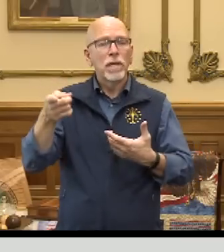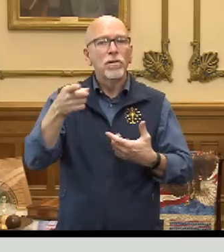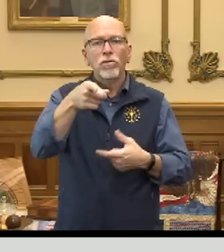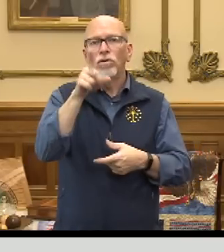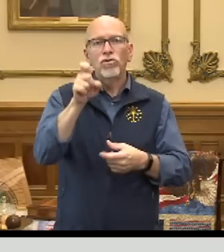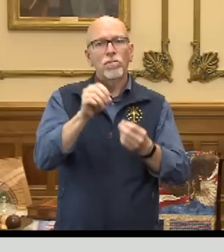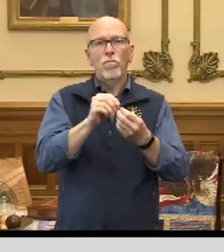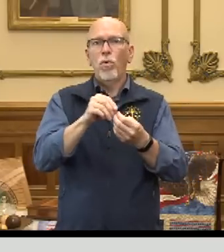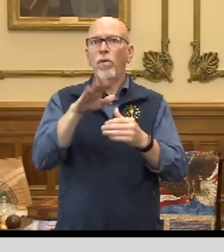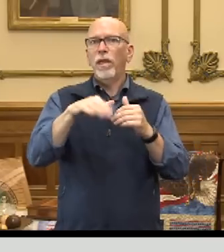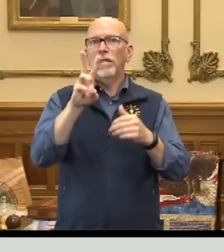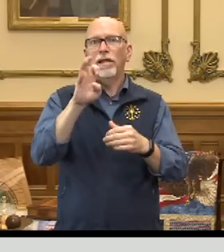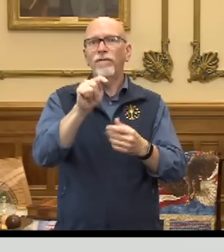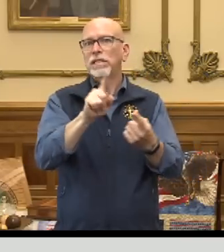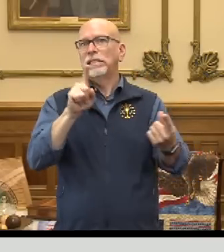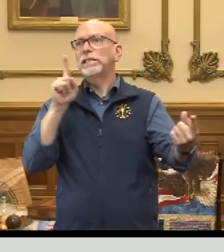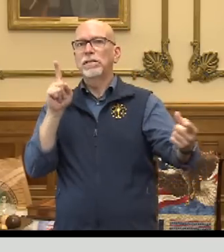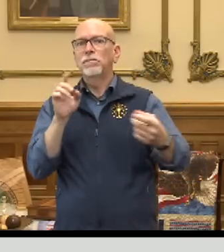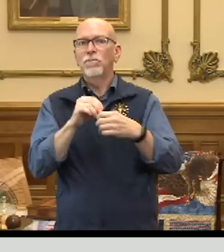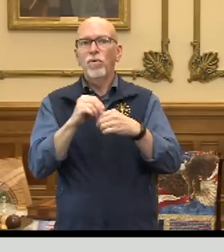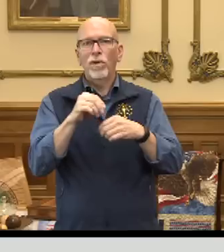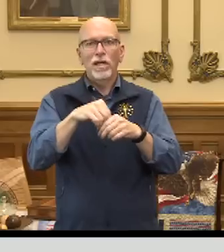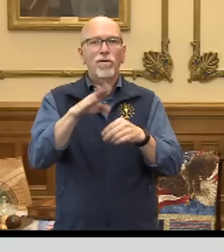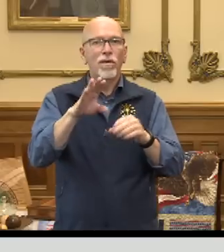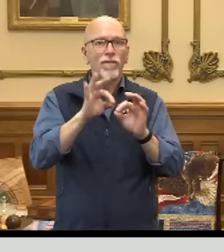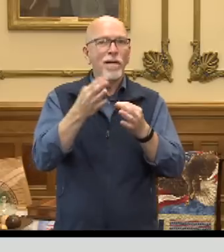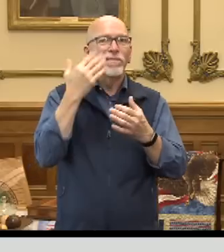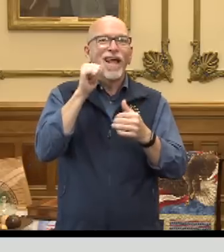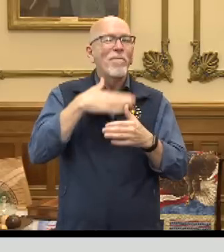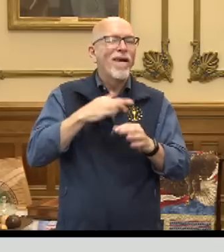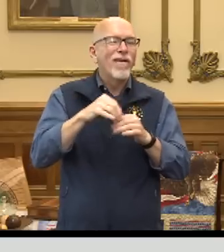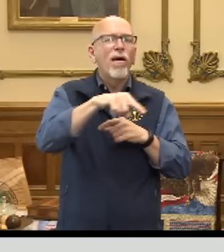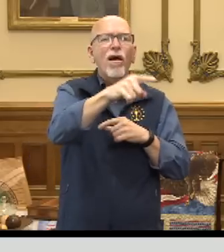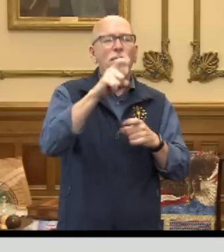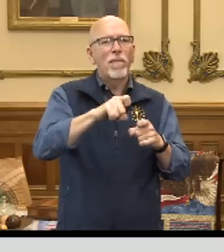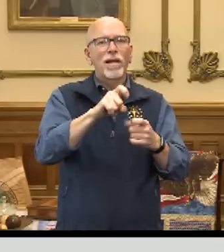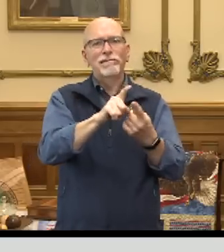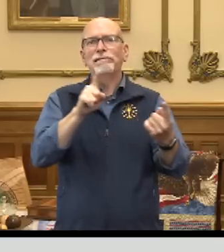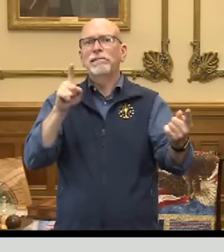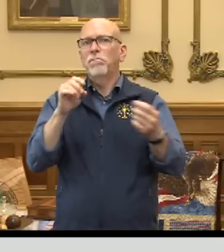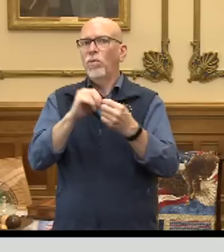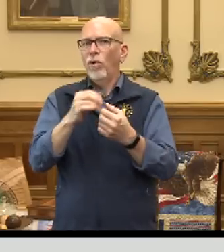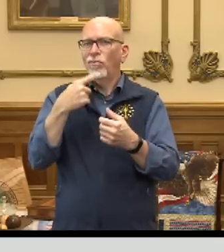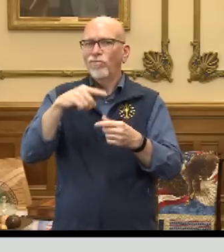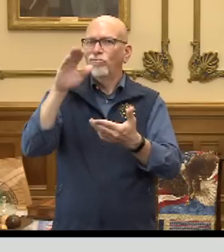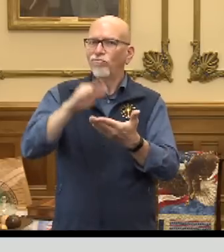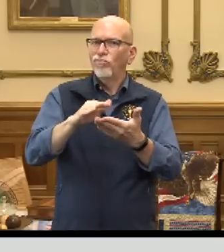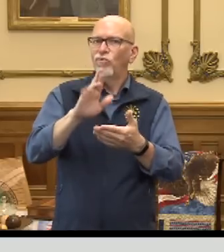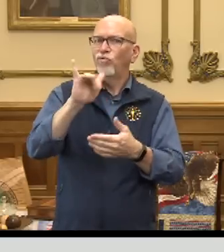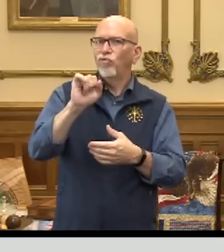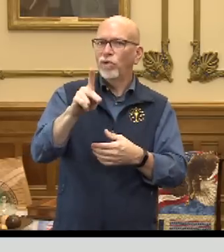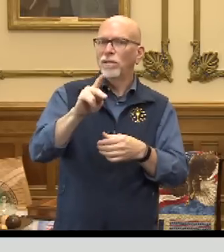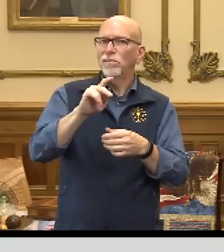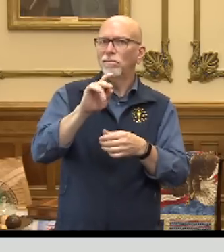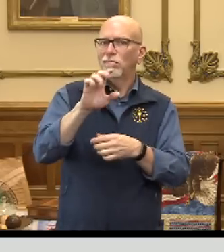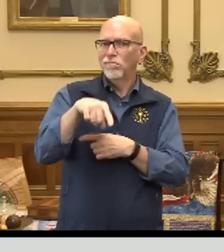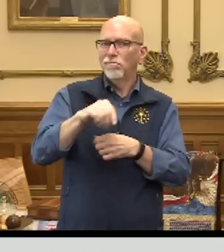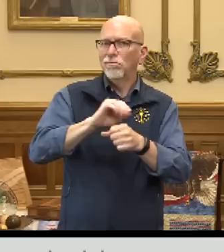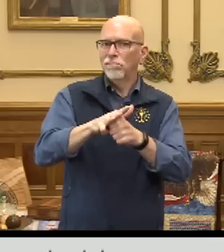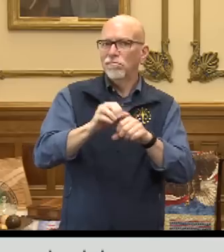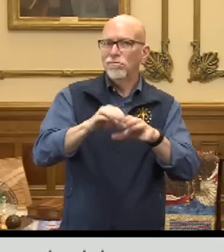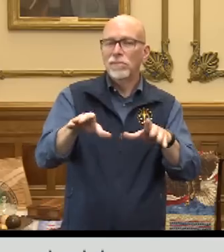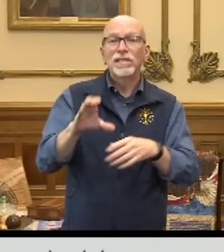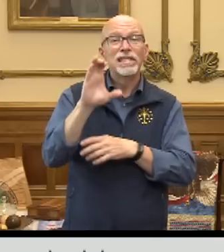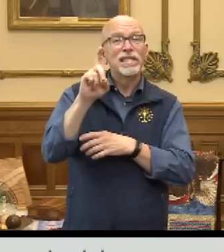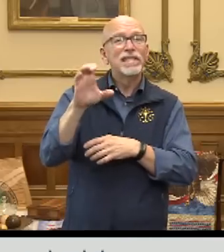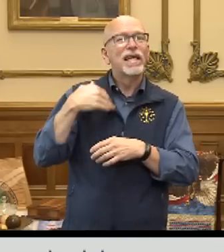even more than 6 feet away from others who aren't in your family to reduce the risk of spreading COVID-19. The CDC has broken down the risks